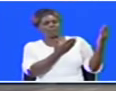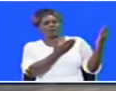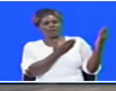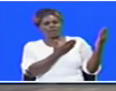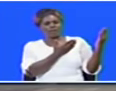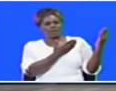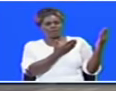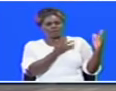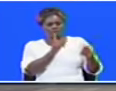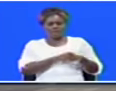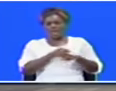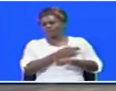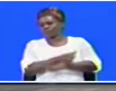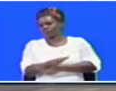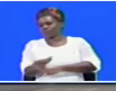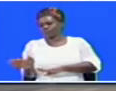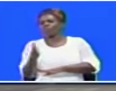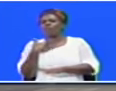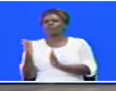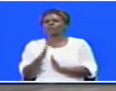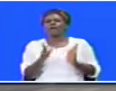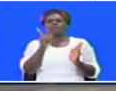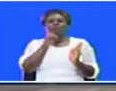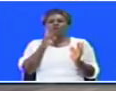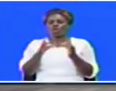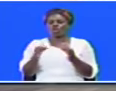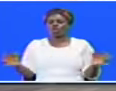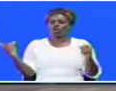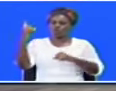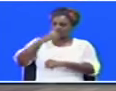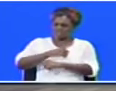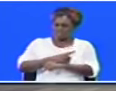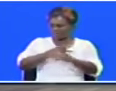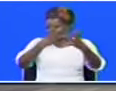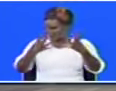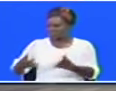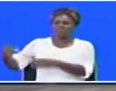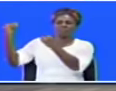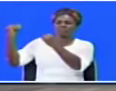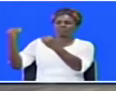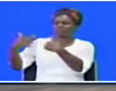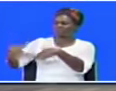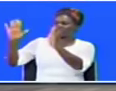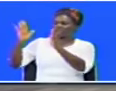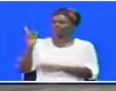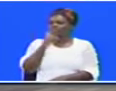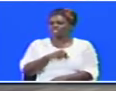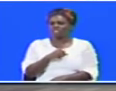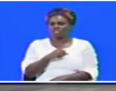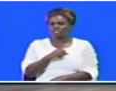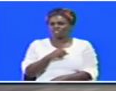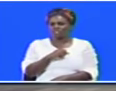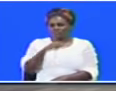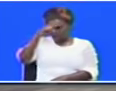Of course, time is running out. They need to go prepare for tomorrow. It will be a long day. So she actually just rushed